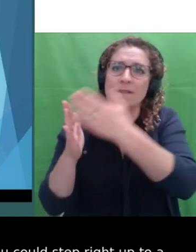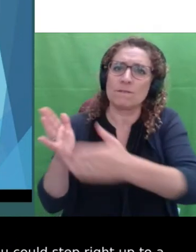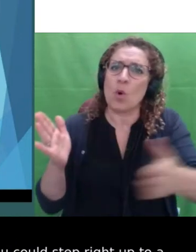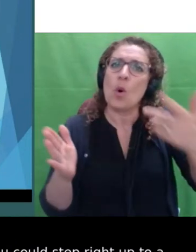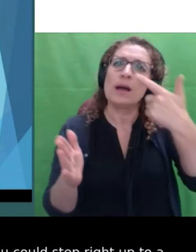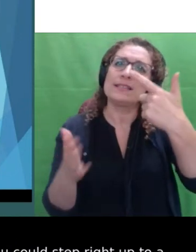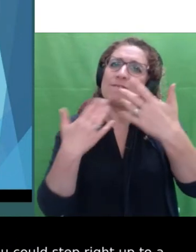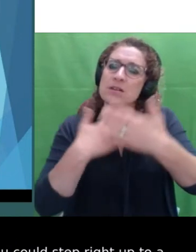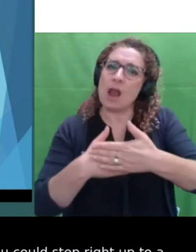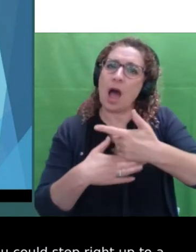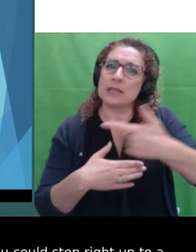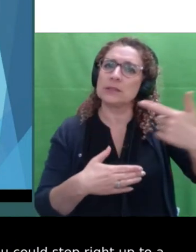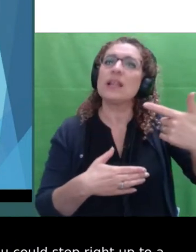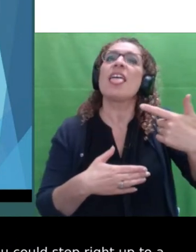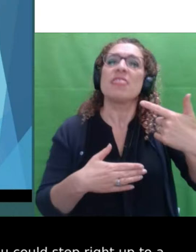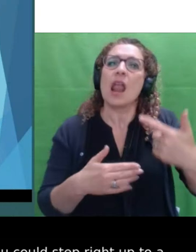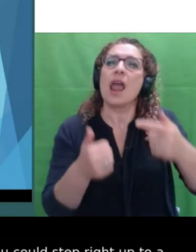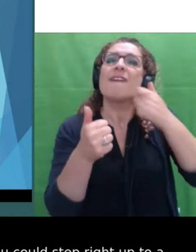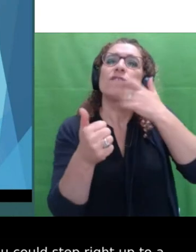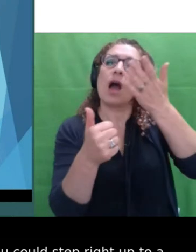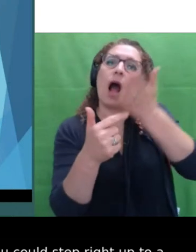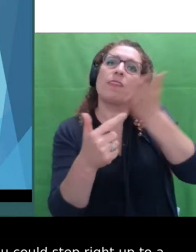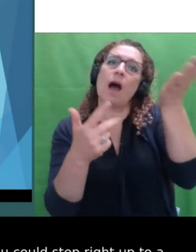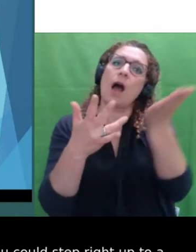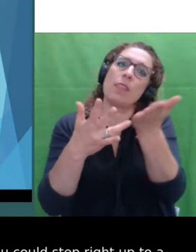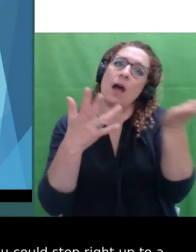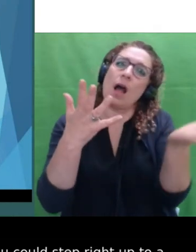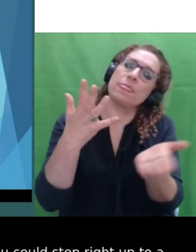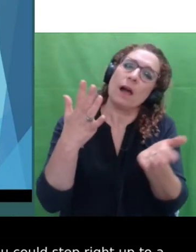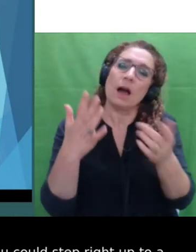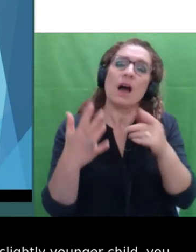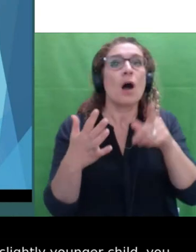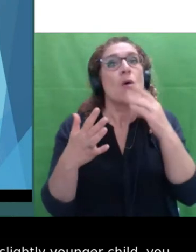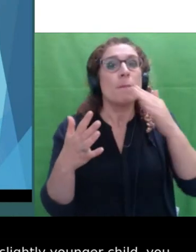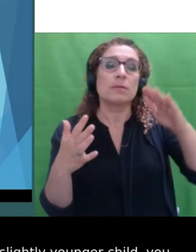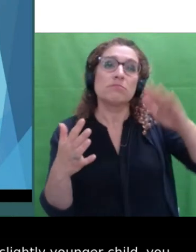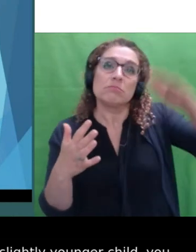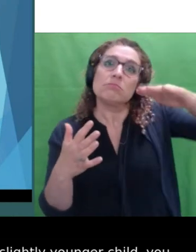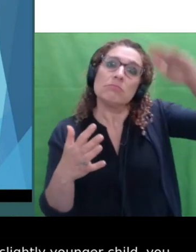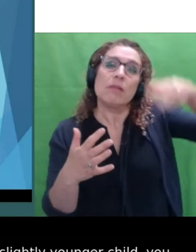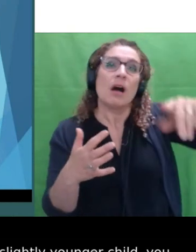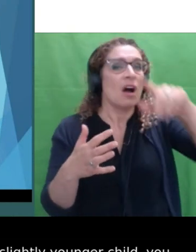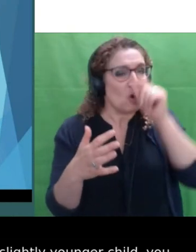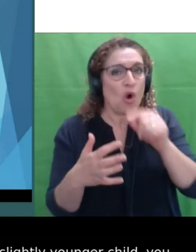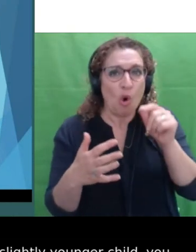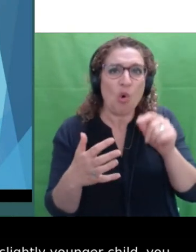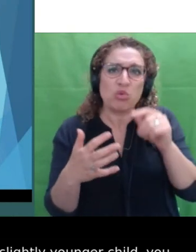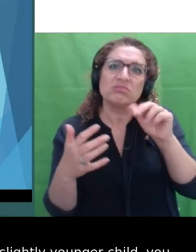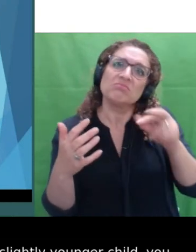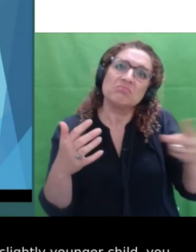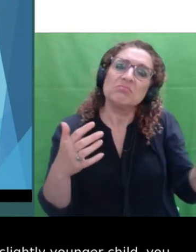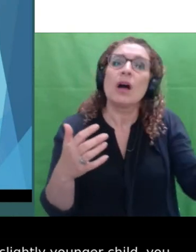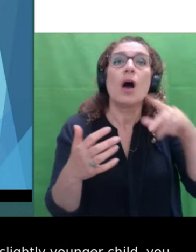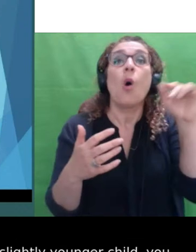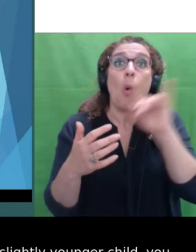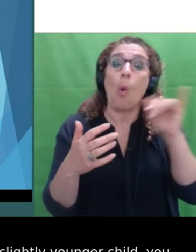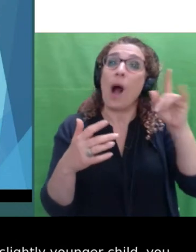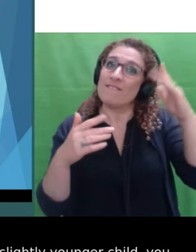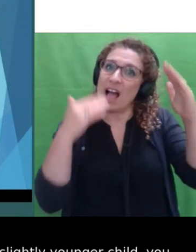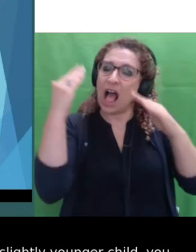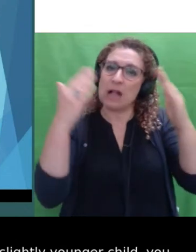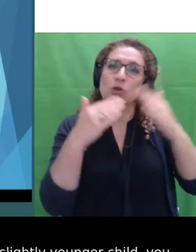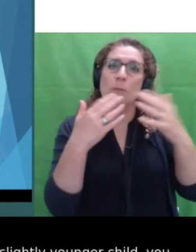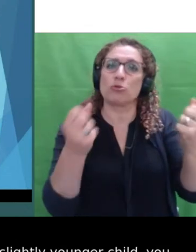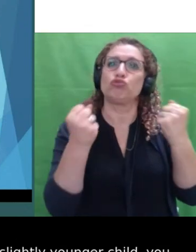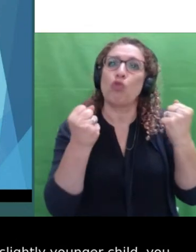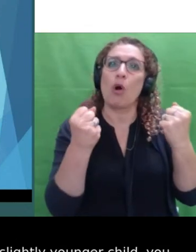slightly younger child you might use a moderate or even a mild and an adult depending on the eczema is you'd use stronger steroids for the hands and